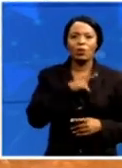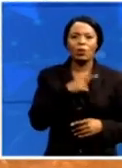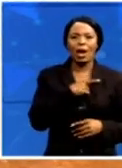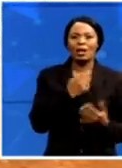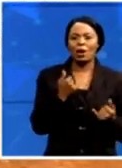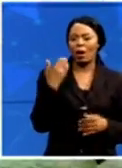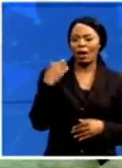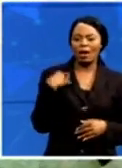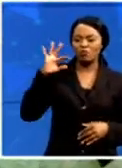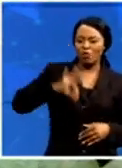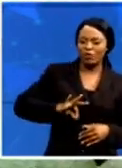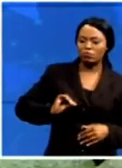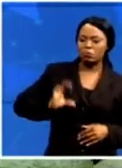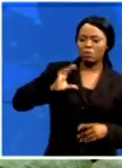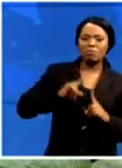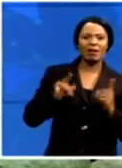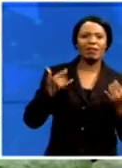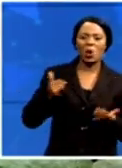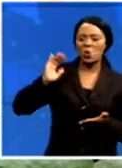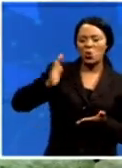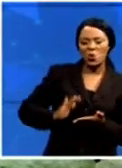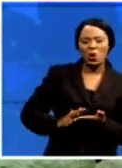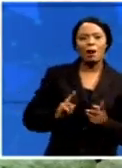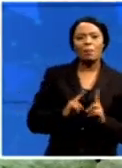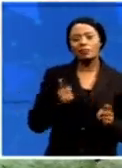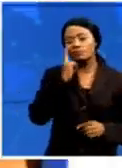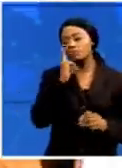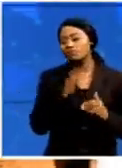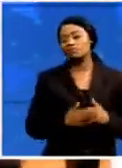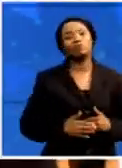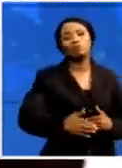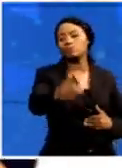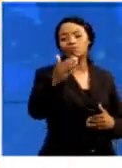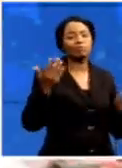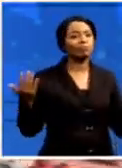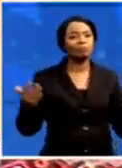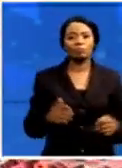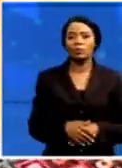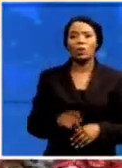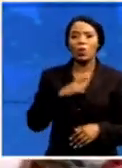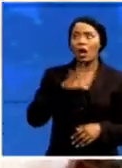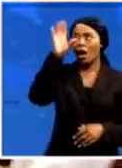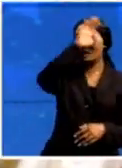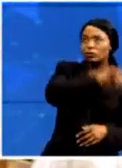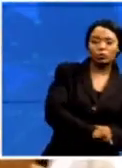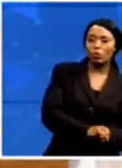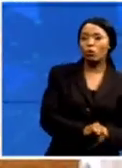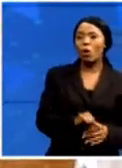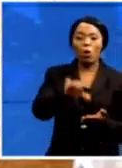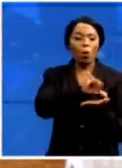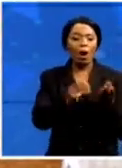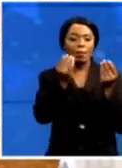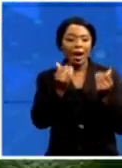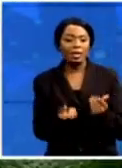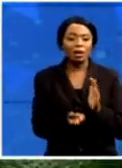Yeah. But we'll have to see going forward. You know, nobody can predict where the oil price is going to go to at this stage. We are concerned, and let's